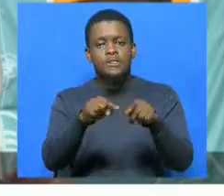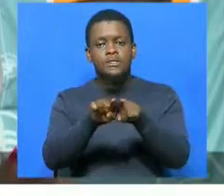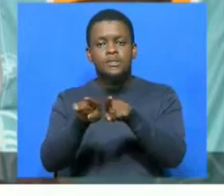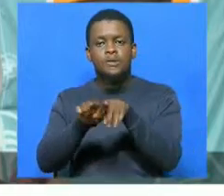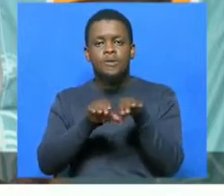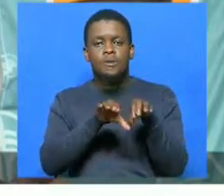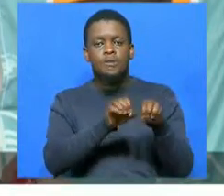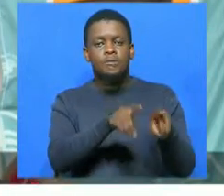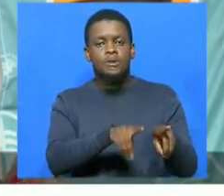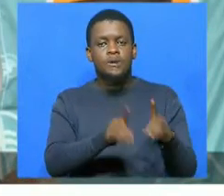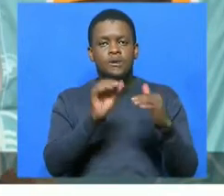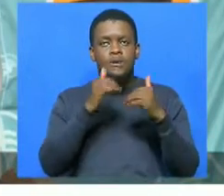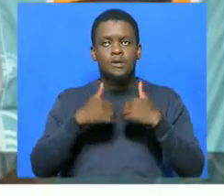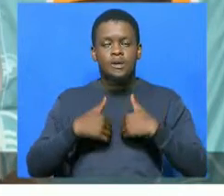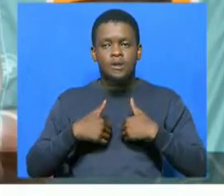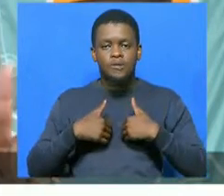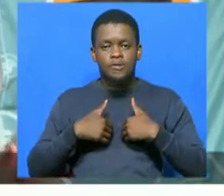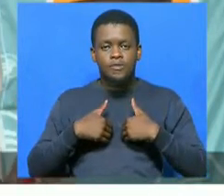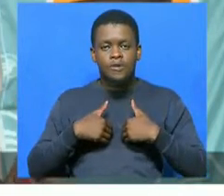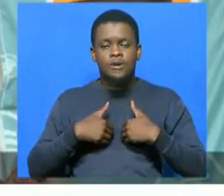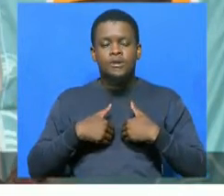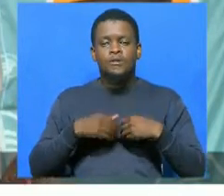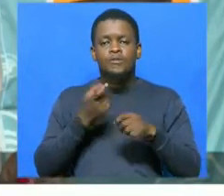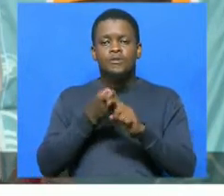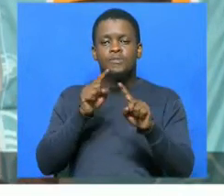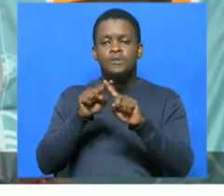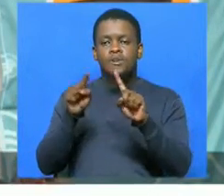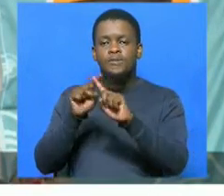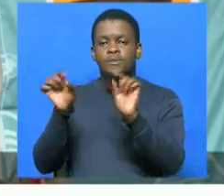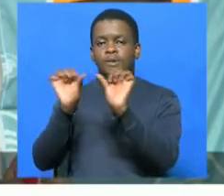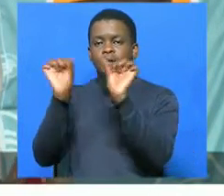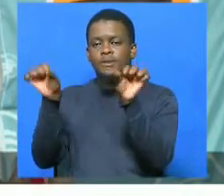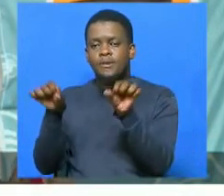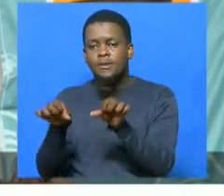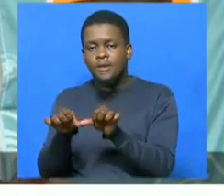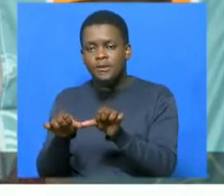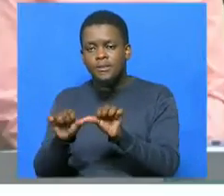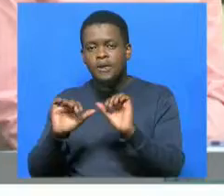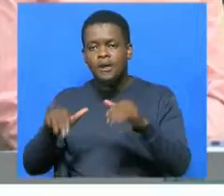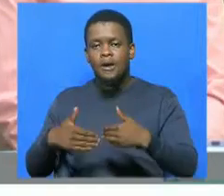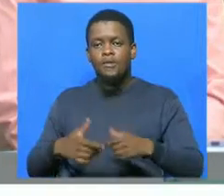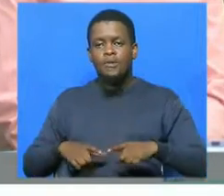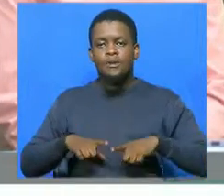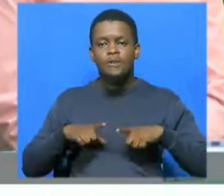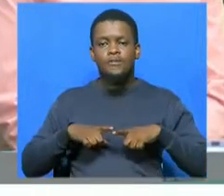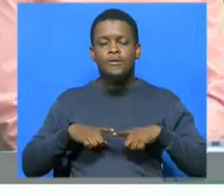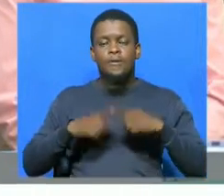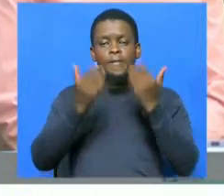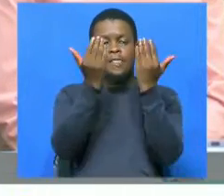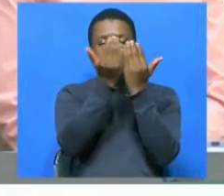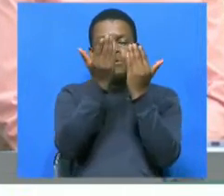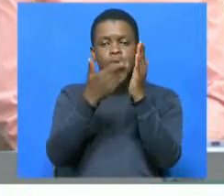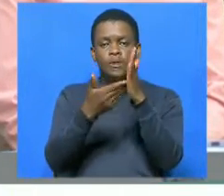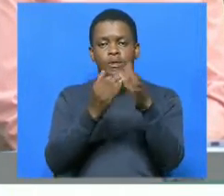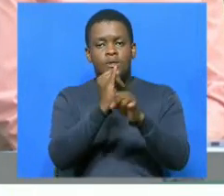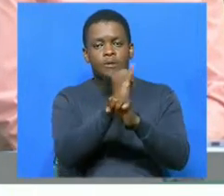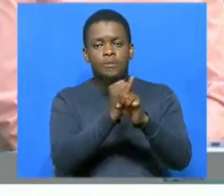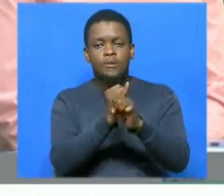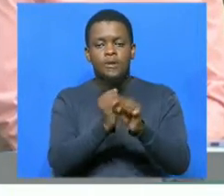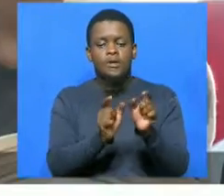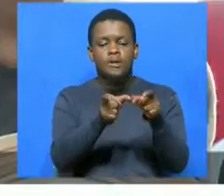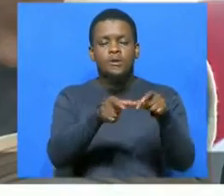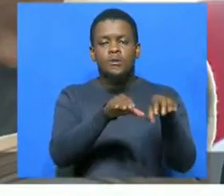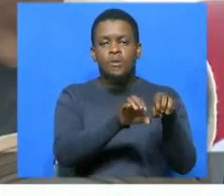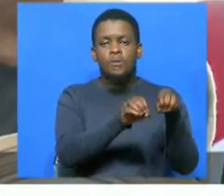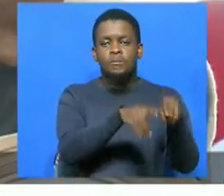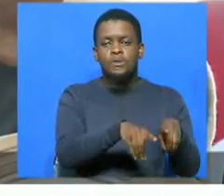opportunities, regardless of their origin, regardless of their geographical location. These scholarships are intended to give an opportunity to